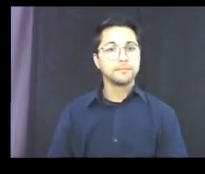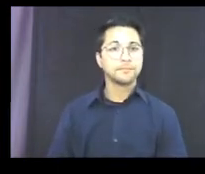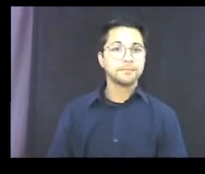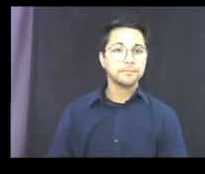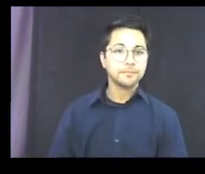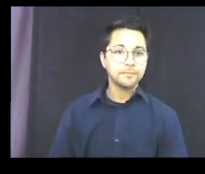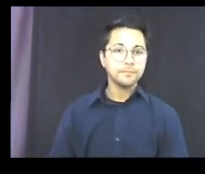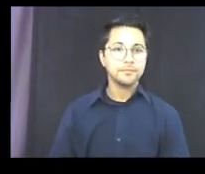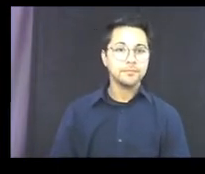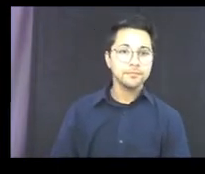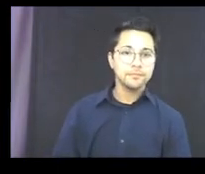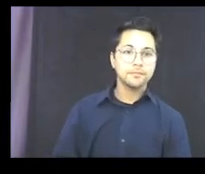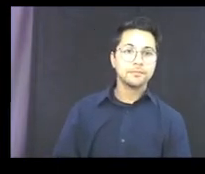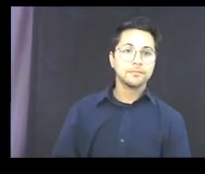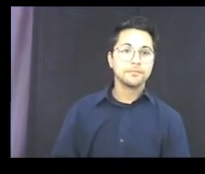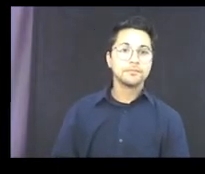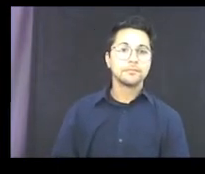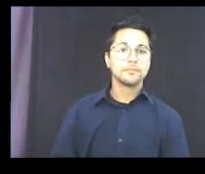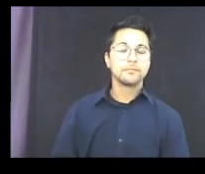Yeah.